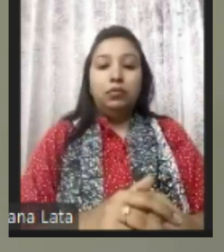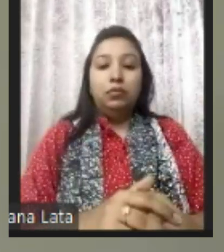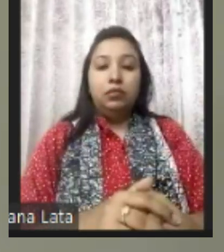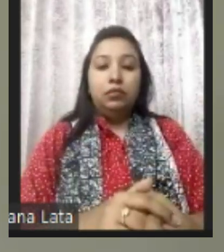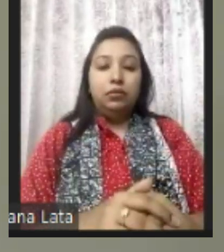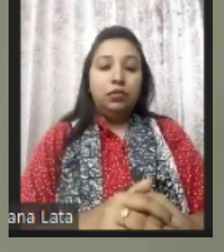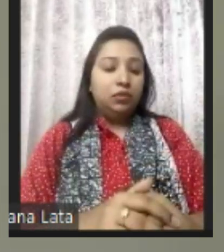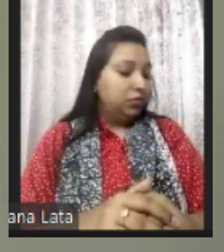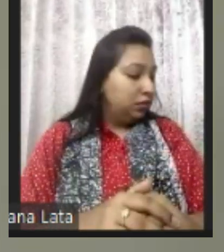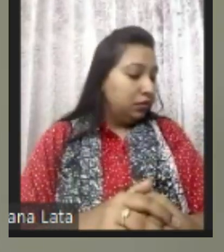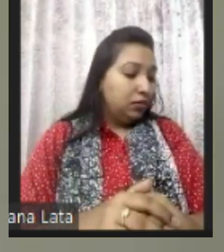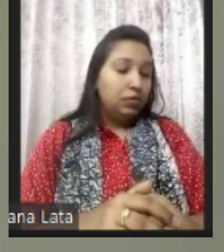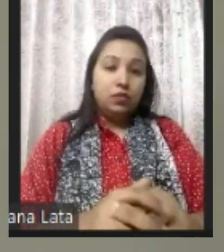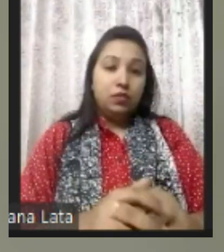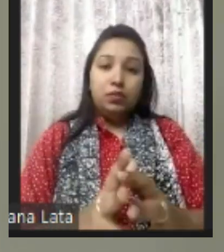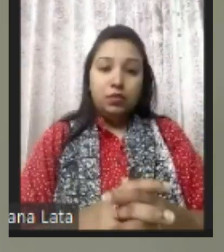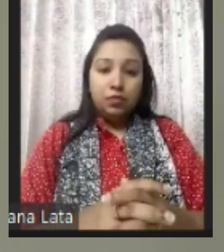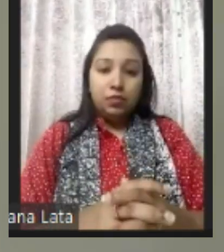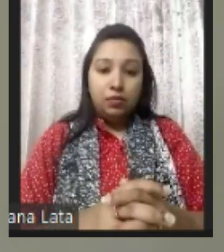disability. Bhaskar, over to you.